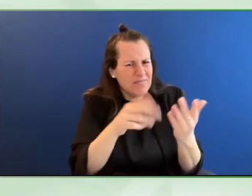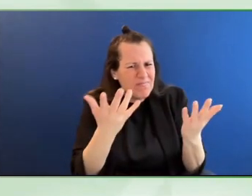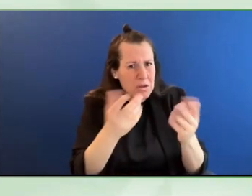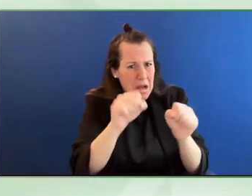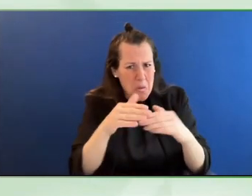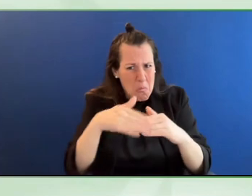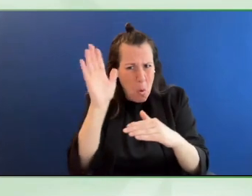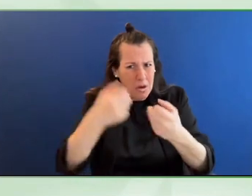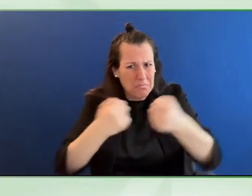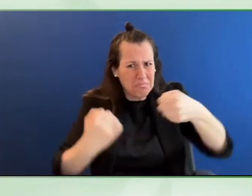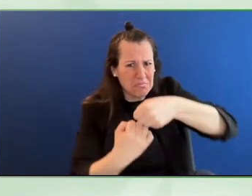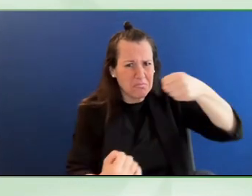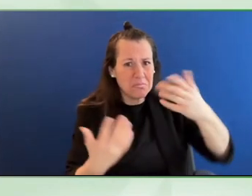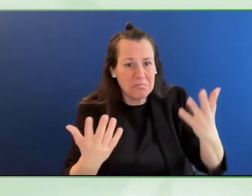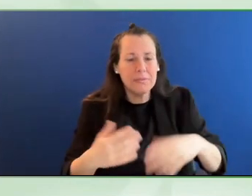anymore.